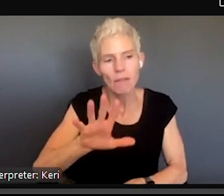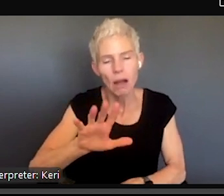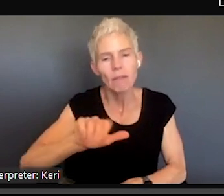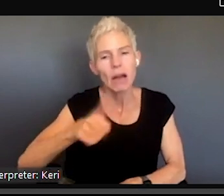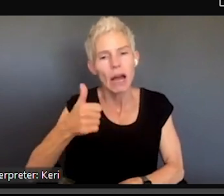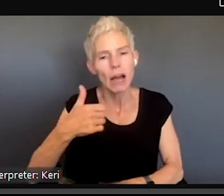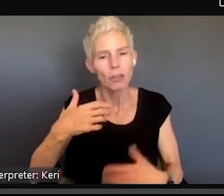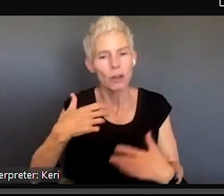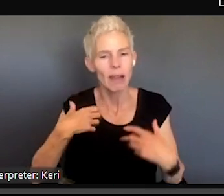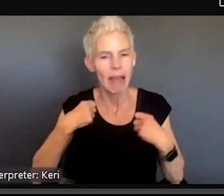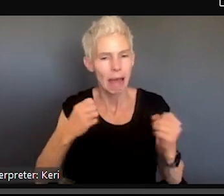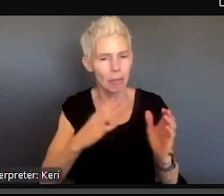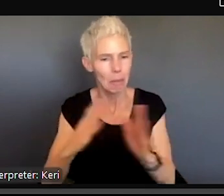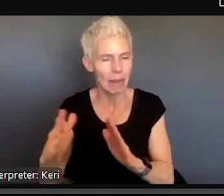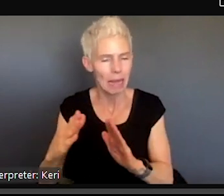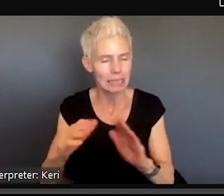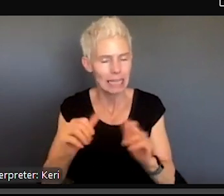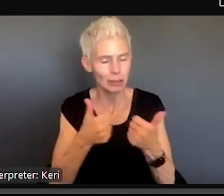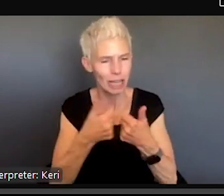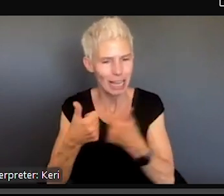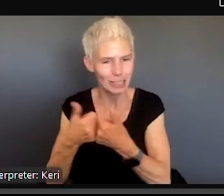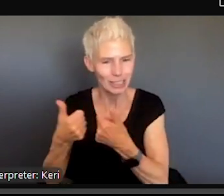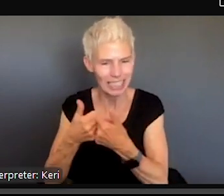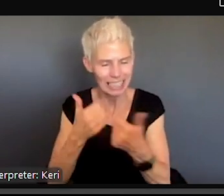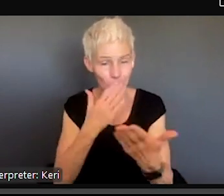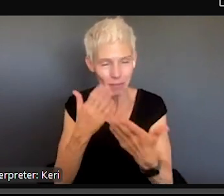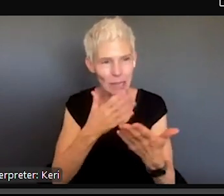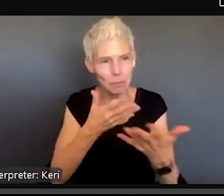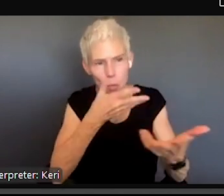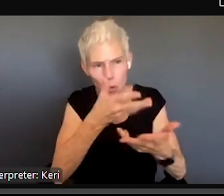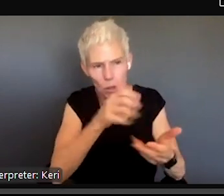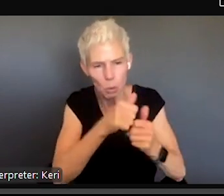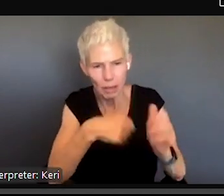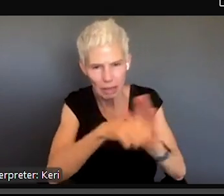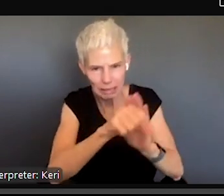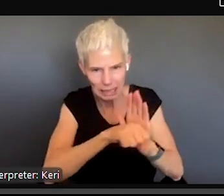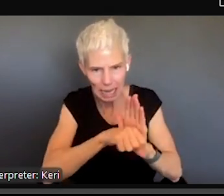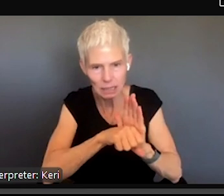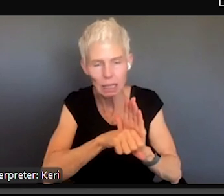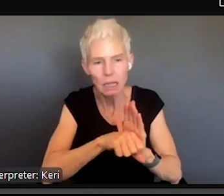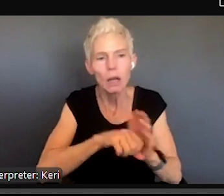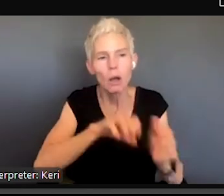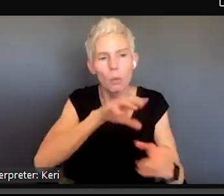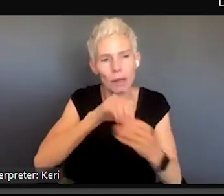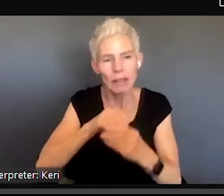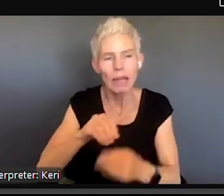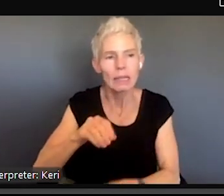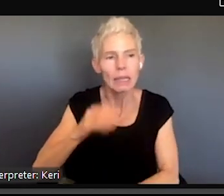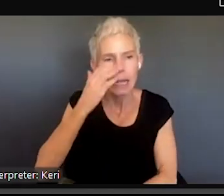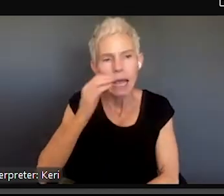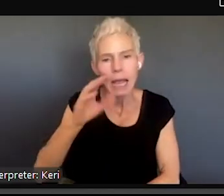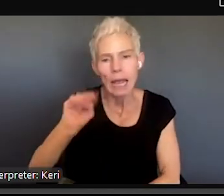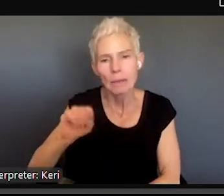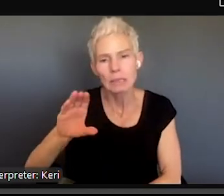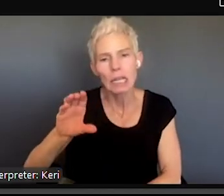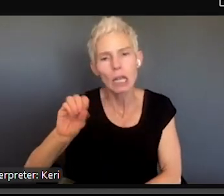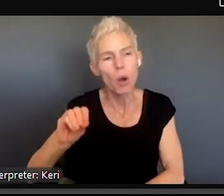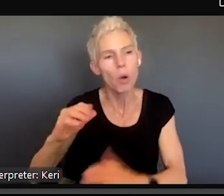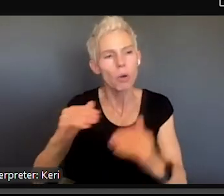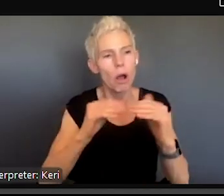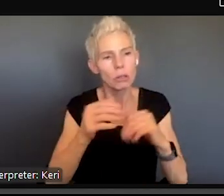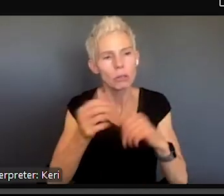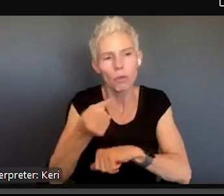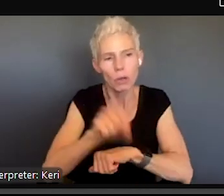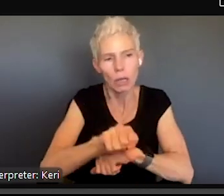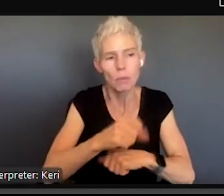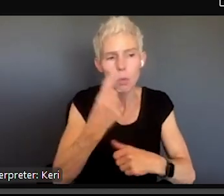some challenges that we're working with the state and my other LME MCO colleagues to overcome. One is